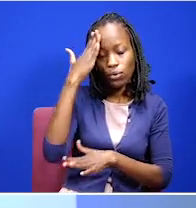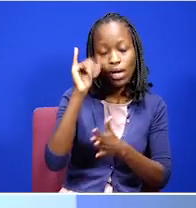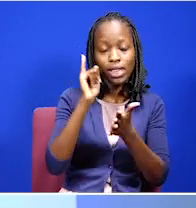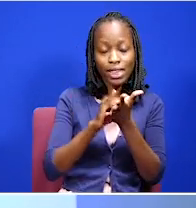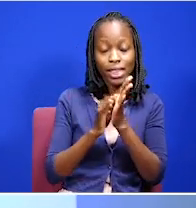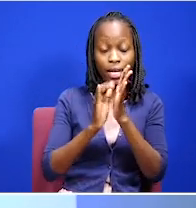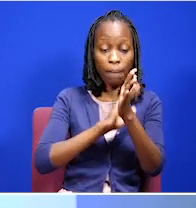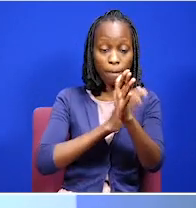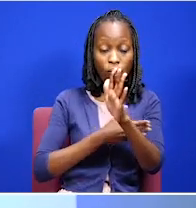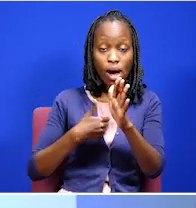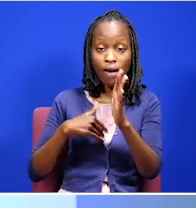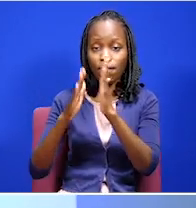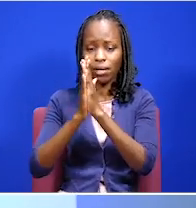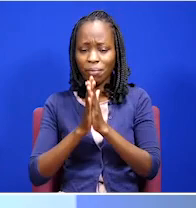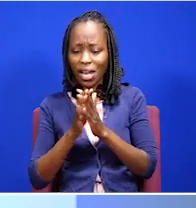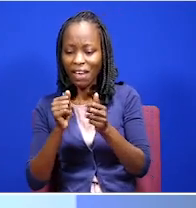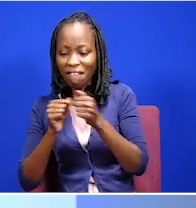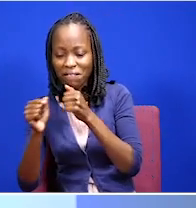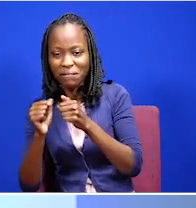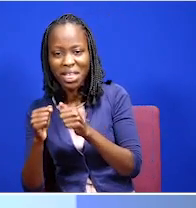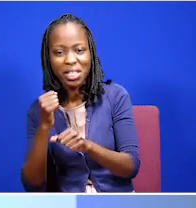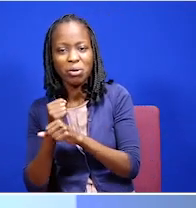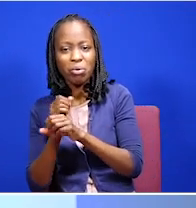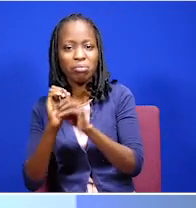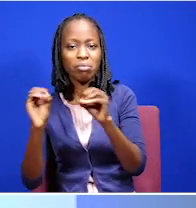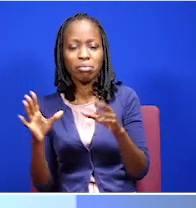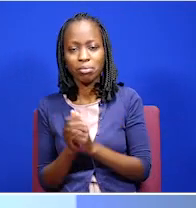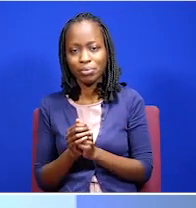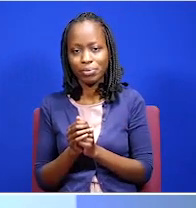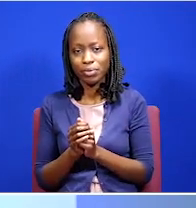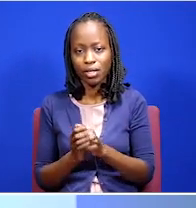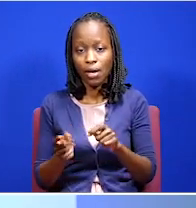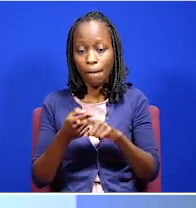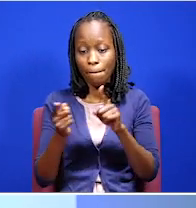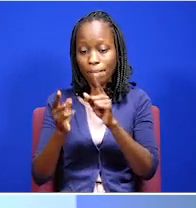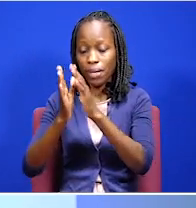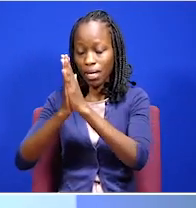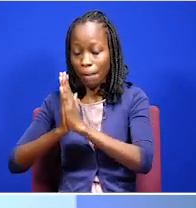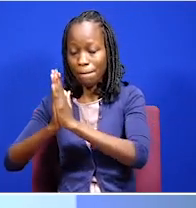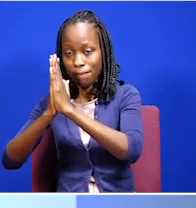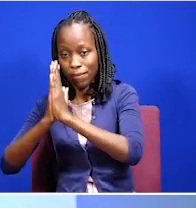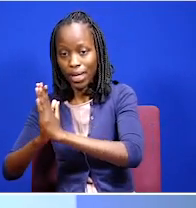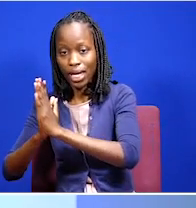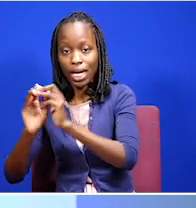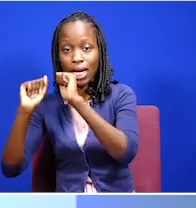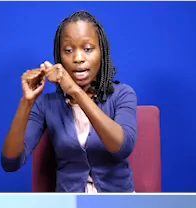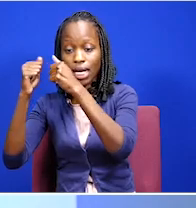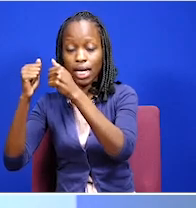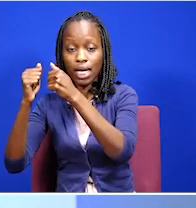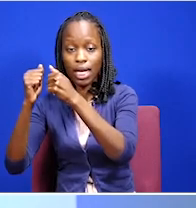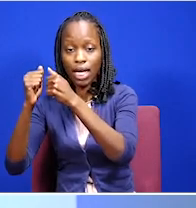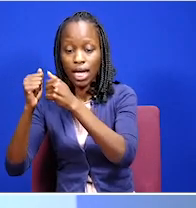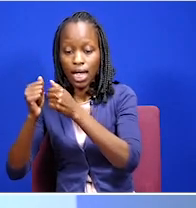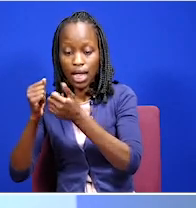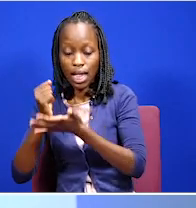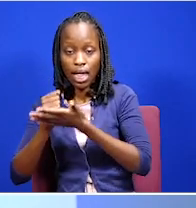end, he didn't really fail. He realized that this is what works. The sword style will not work, will not